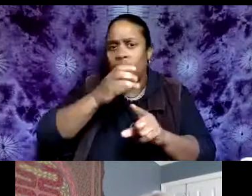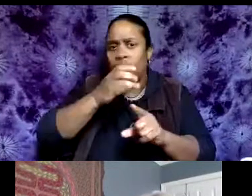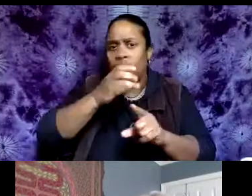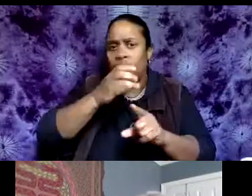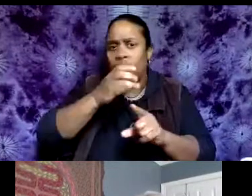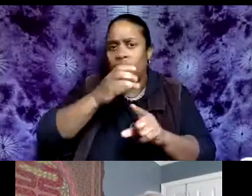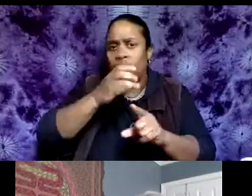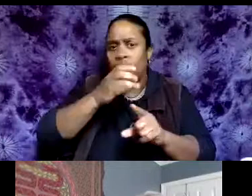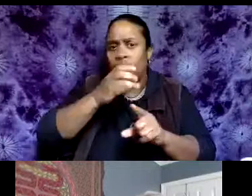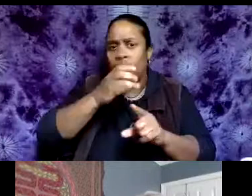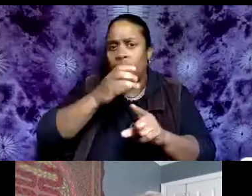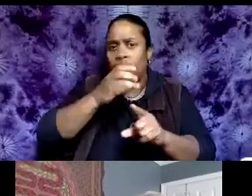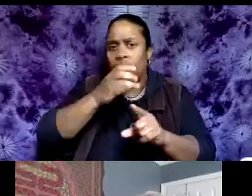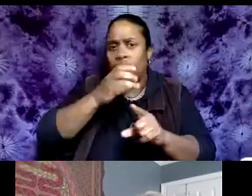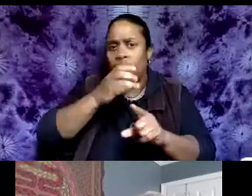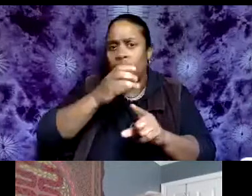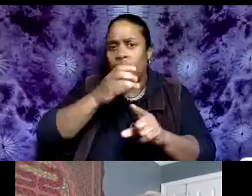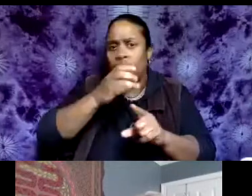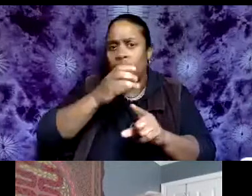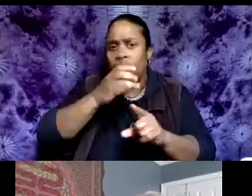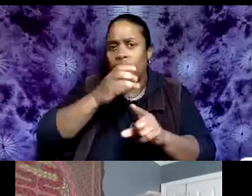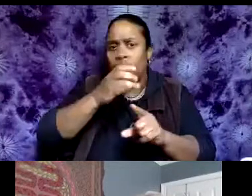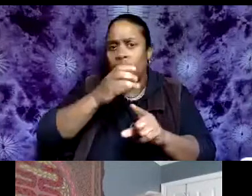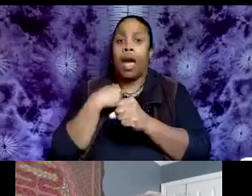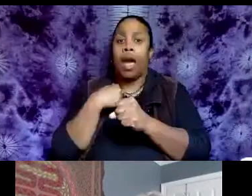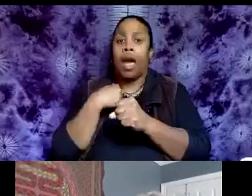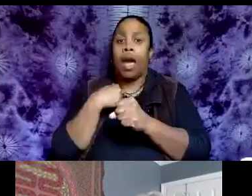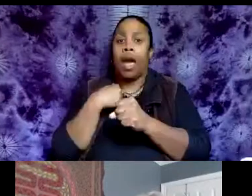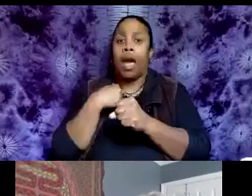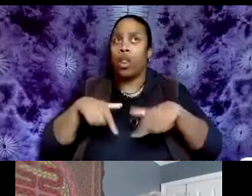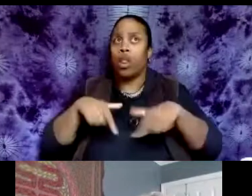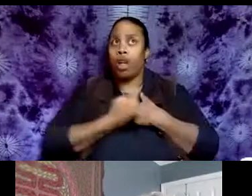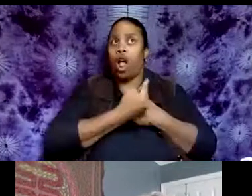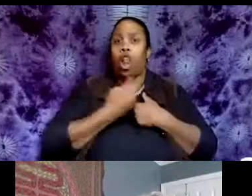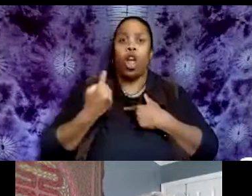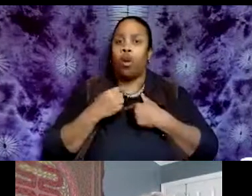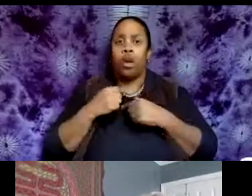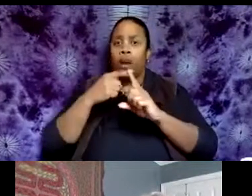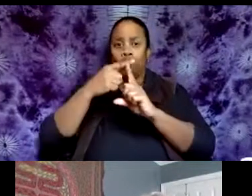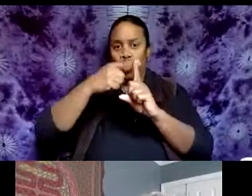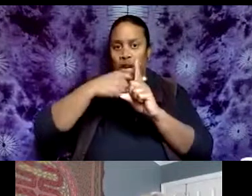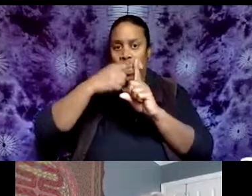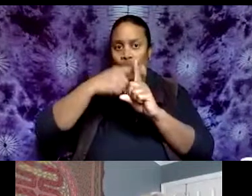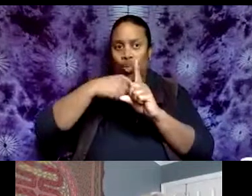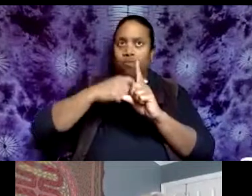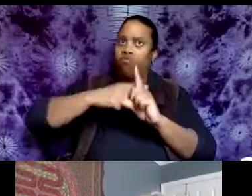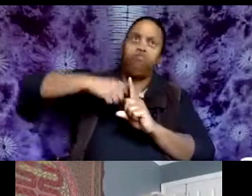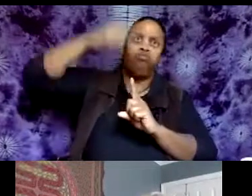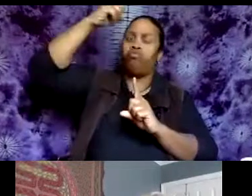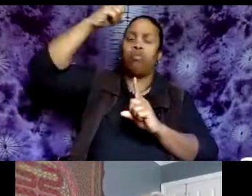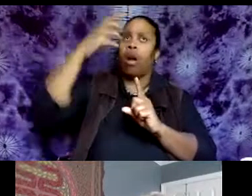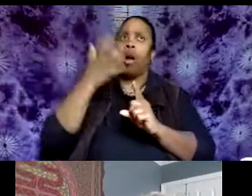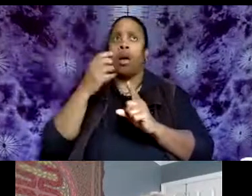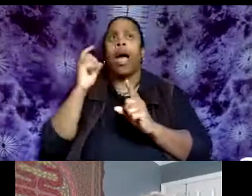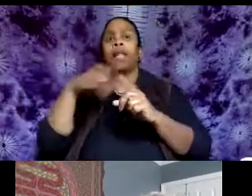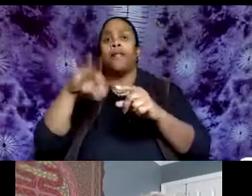years ago, when I had a series of, I was living alone and the rent went way up and I had to find housemates, and I had a series of